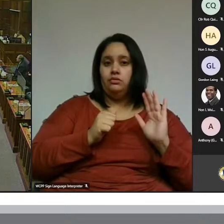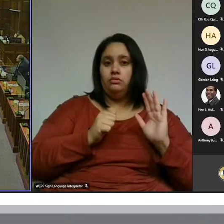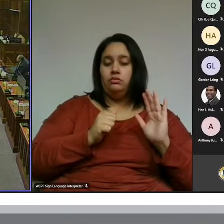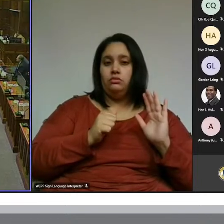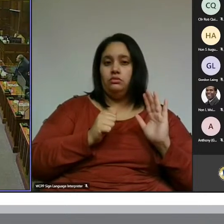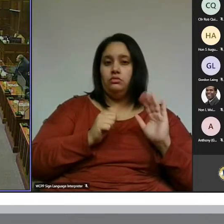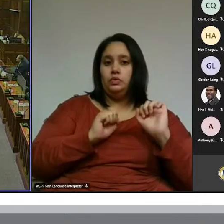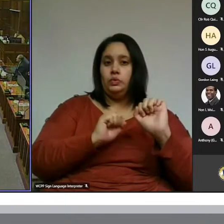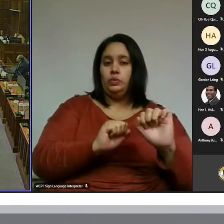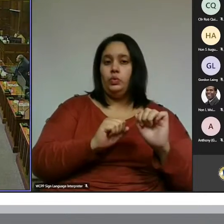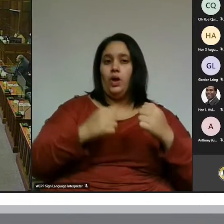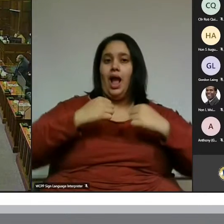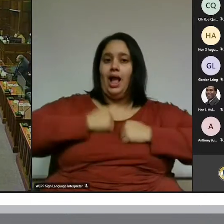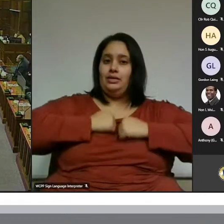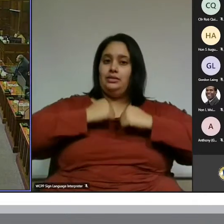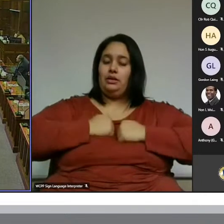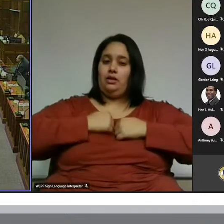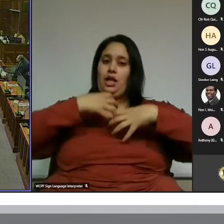asset register